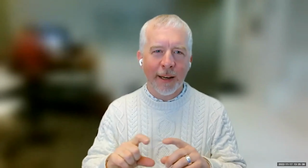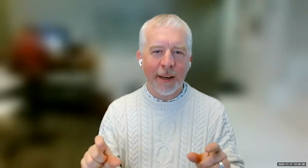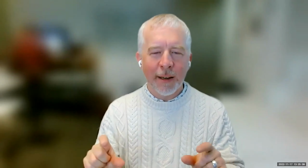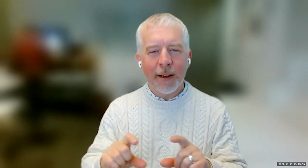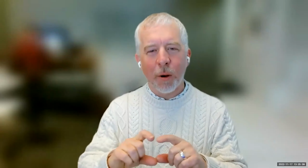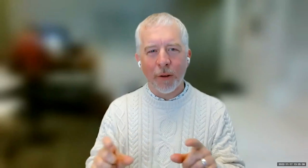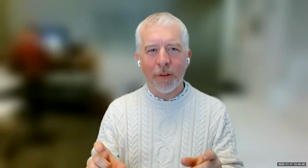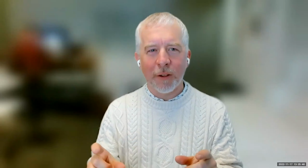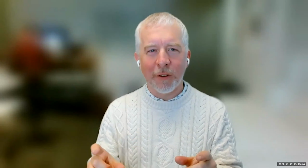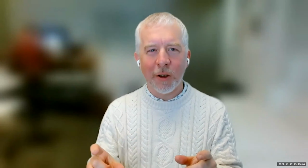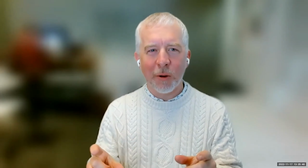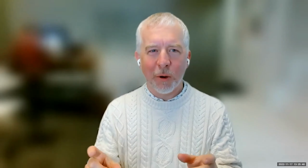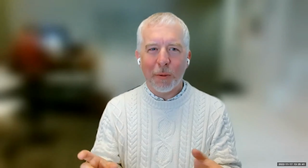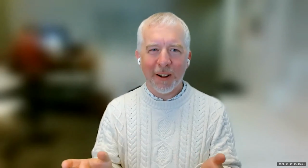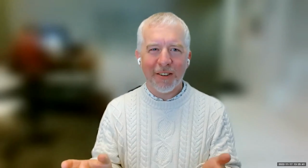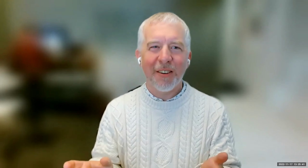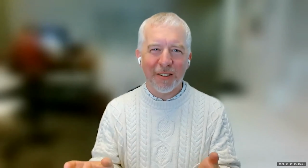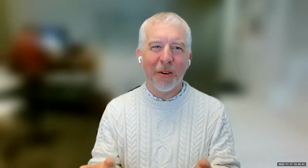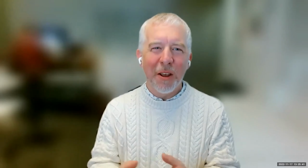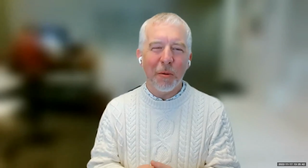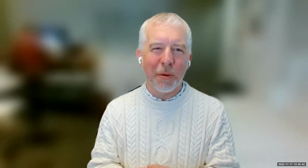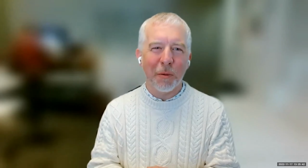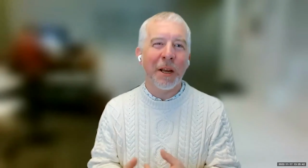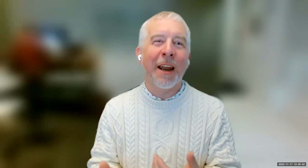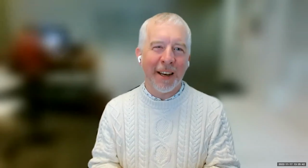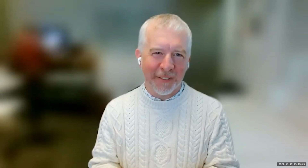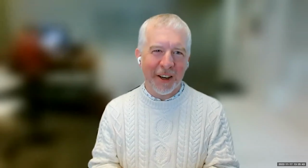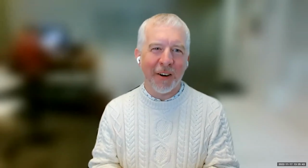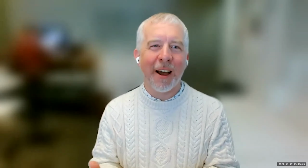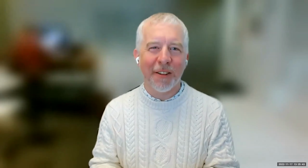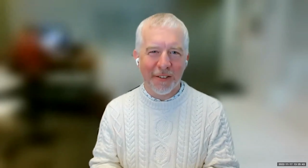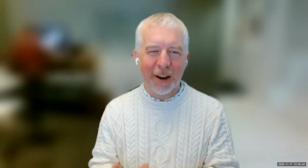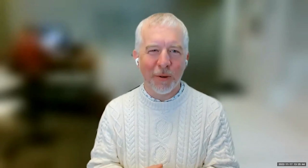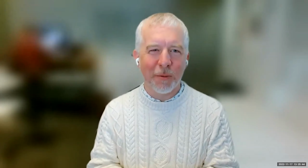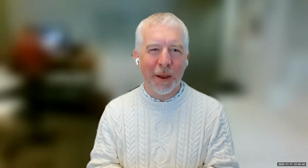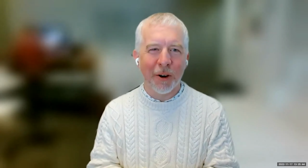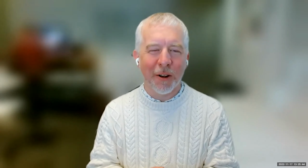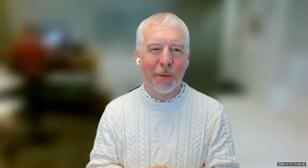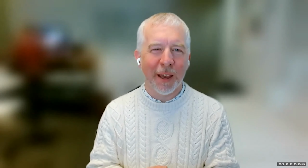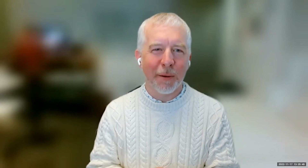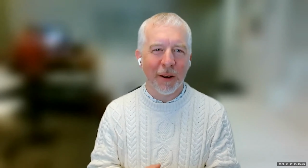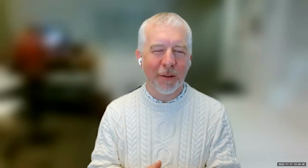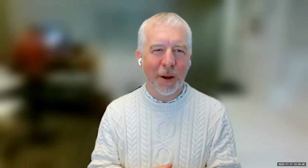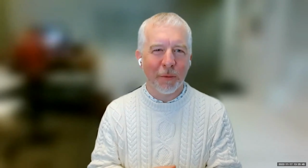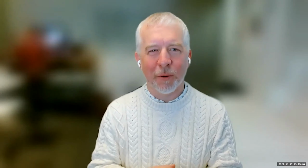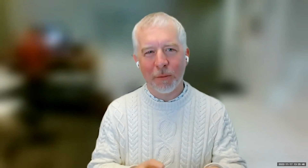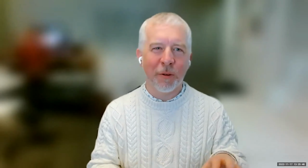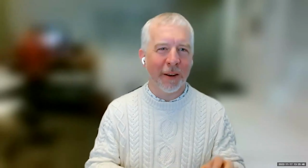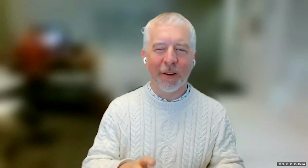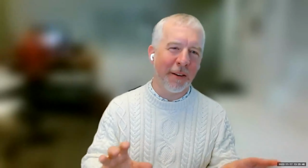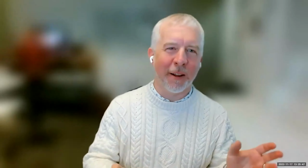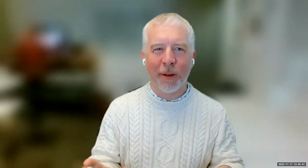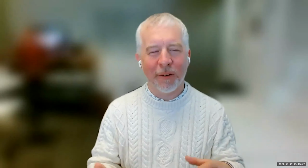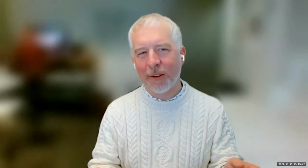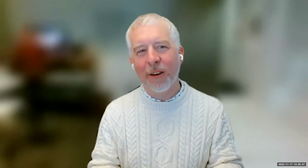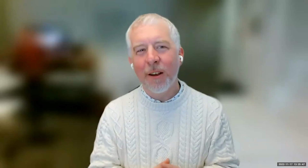just add in pauses in the video in post-production. So we were re-editing the video after the fact, which became very complicated because sometimes there was